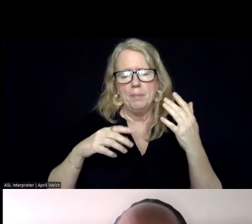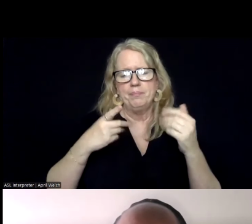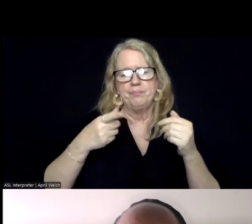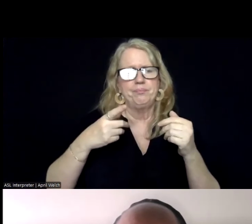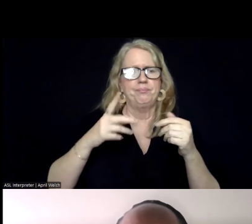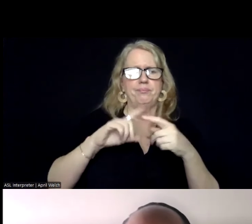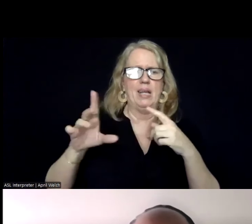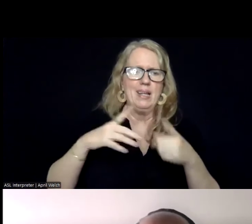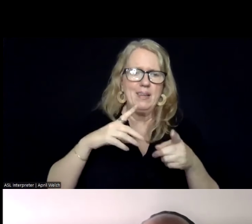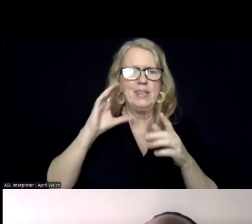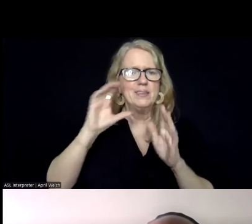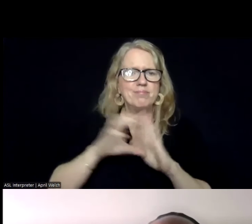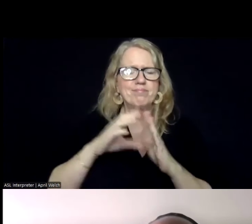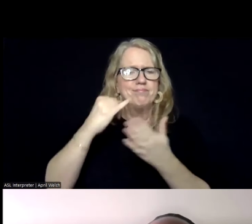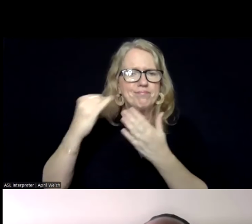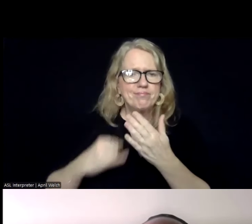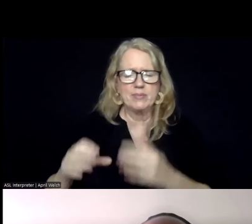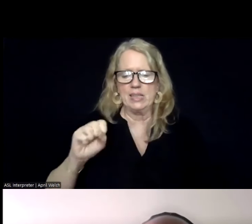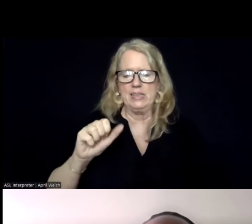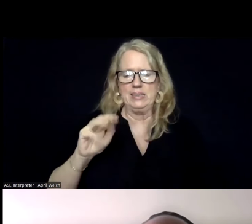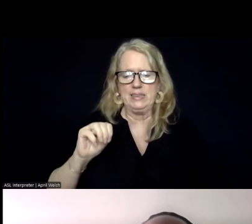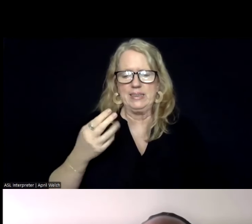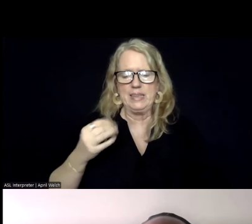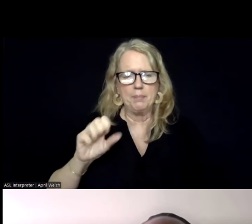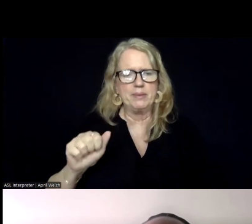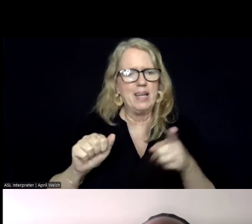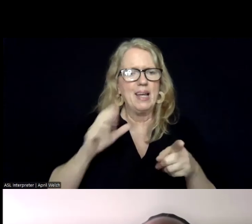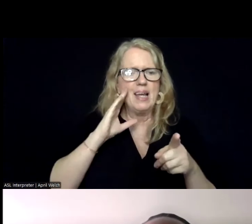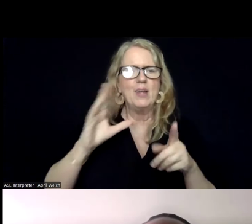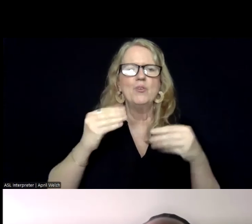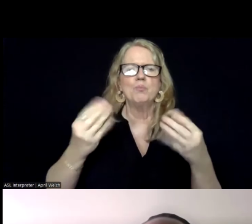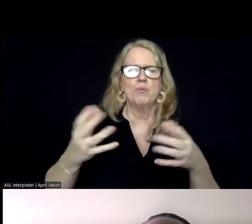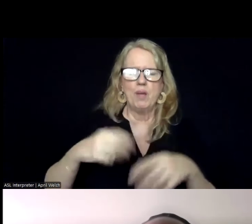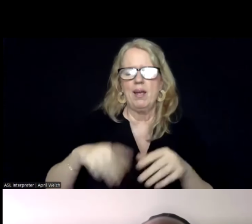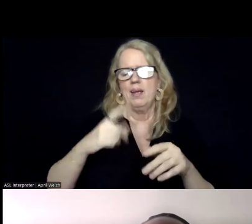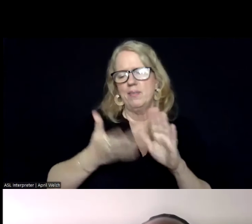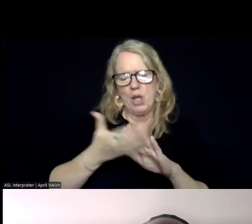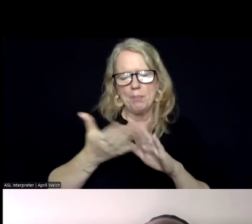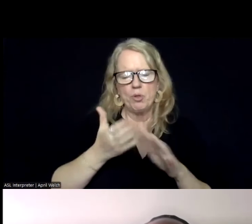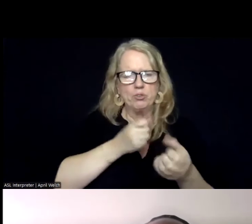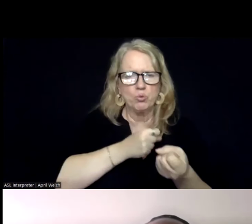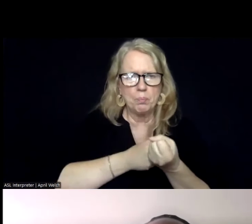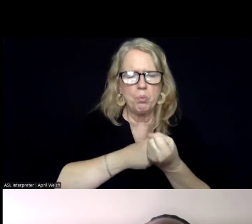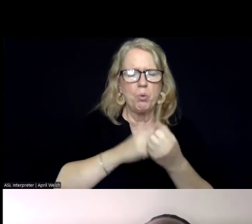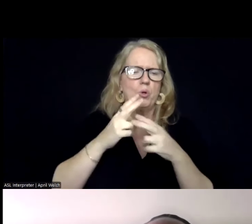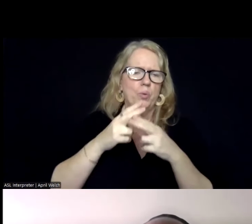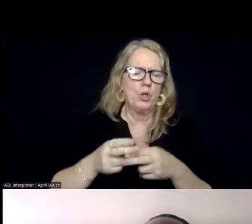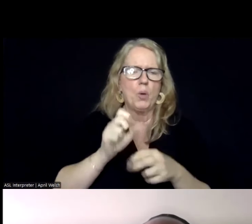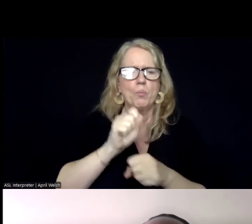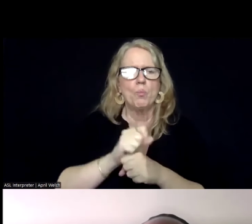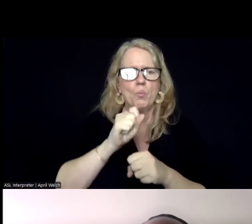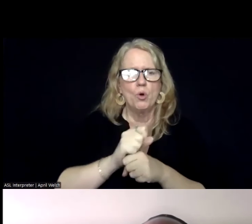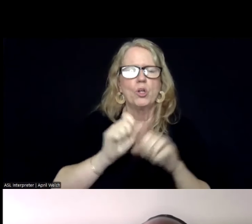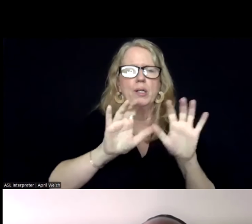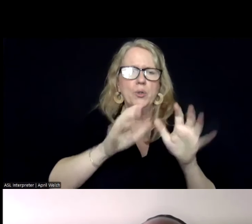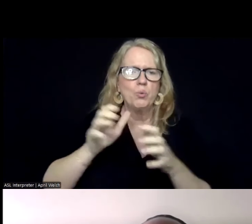graphical logos there. SAMHSA, we at the bottom there provide the operational support for these, we call these working groups.